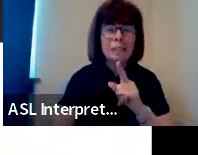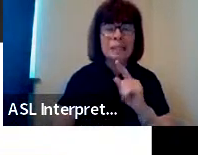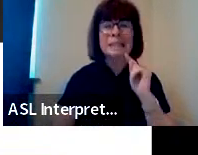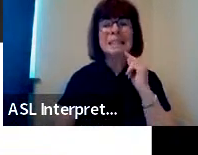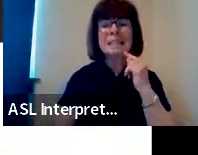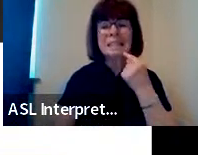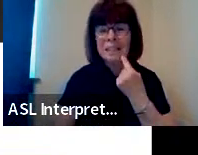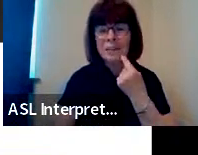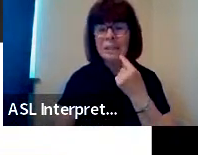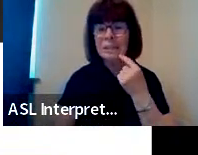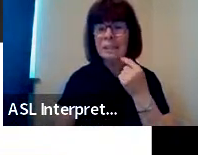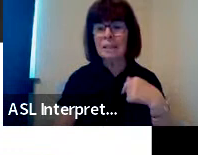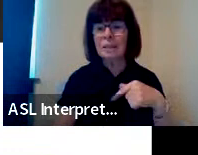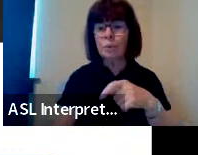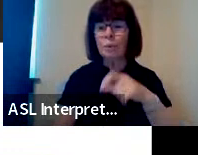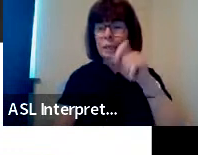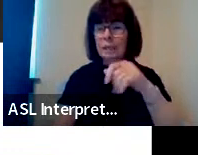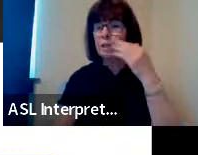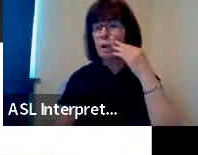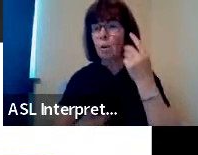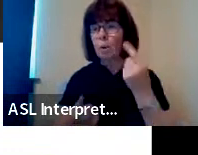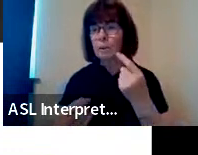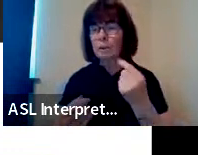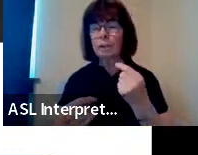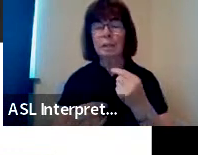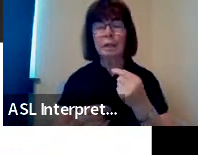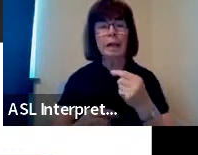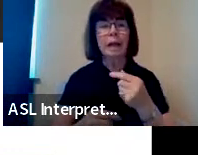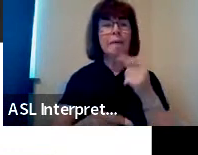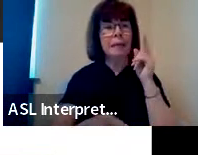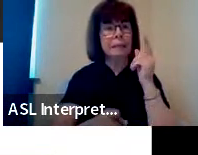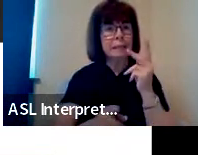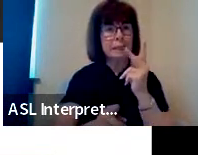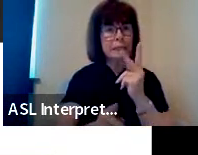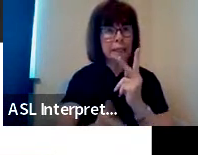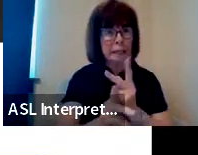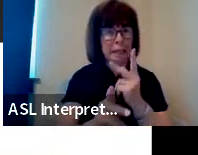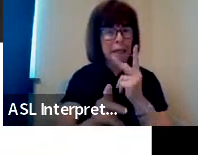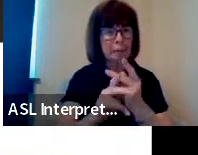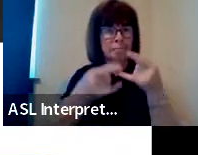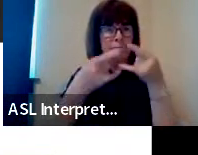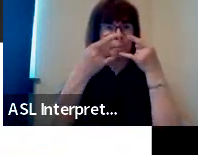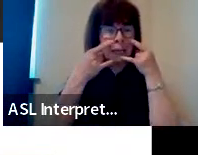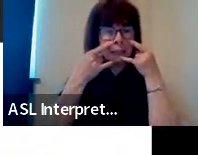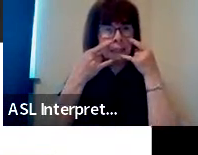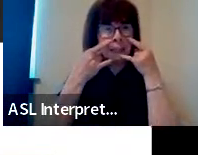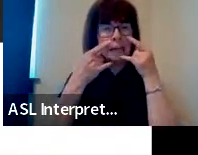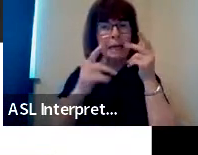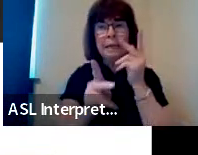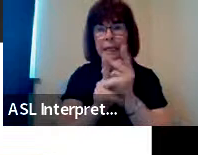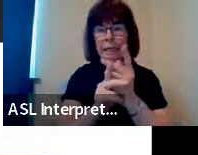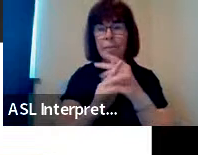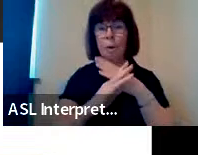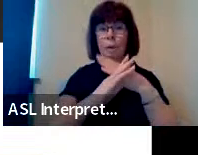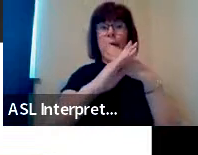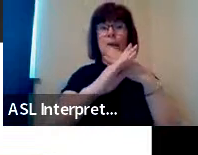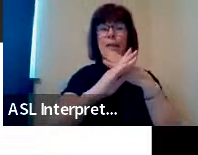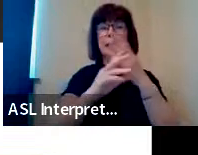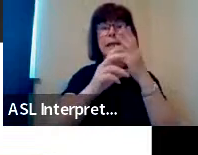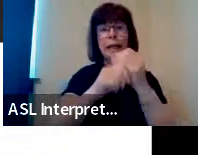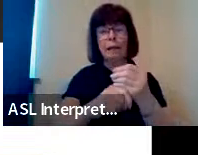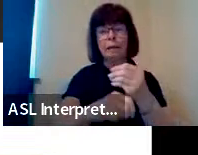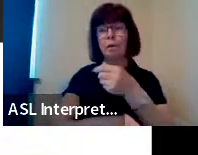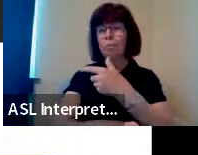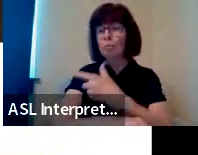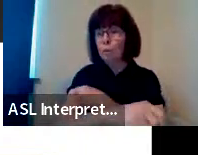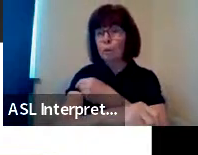we need to do what we know we need to do, and which is keep our masks on and keep ourselves protected, get boosted if we have